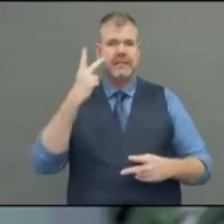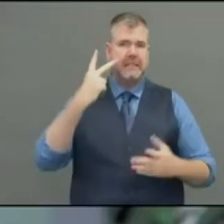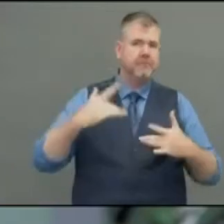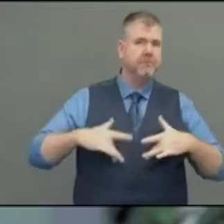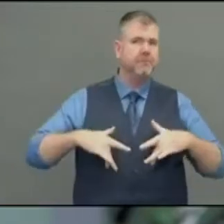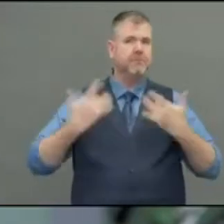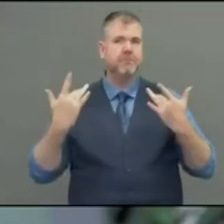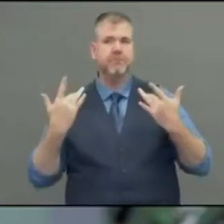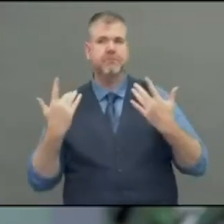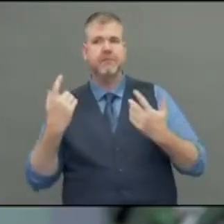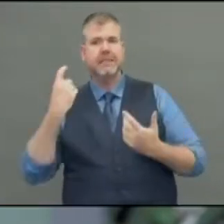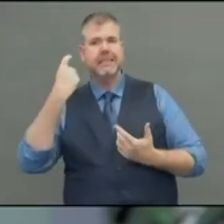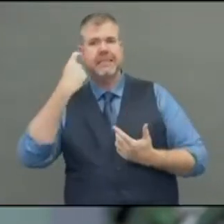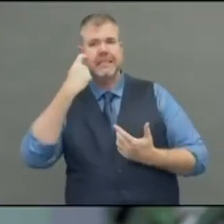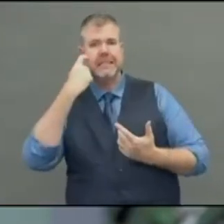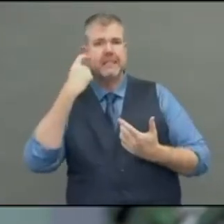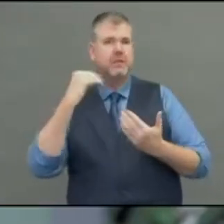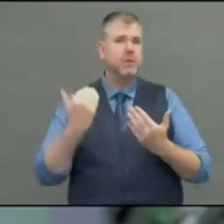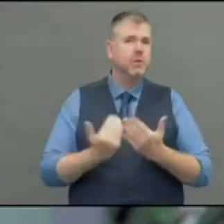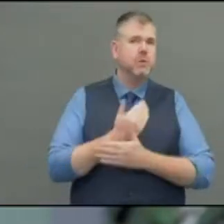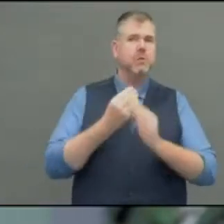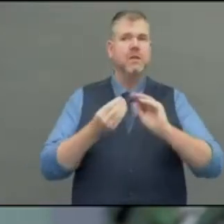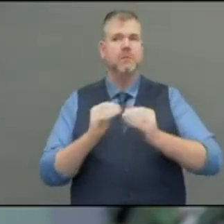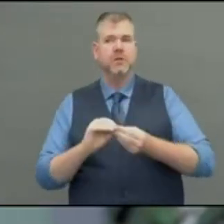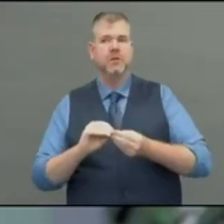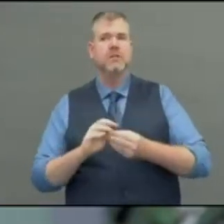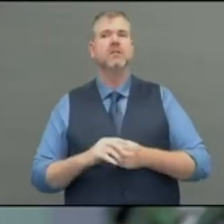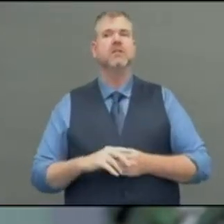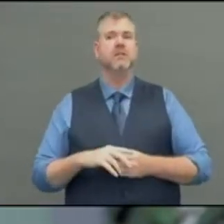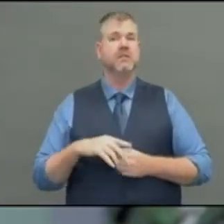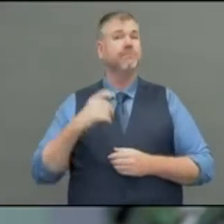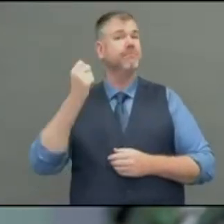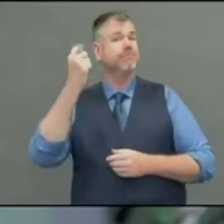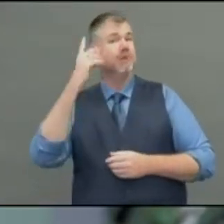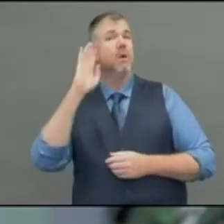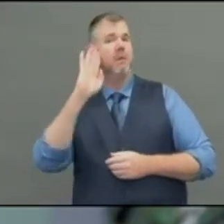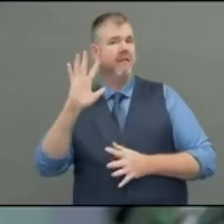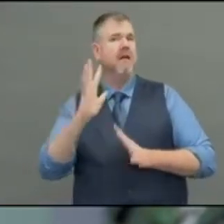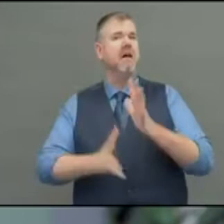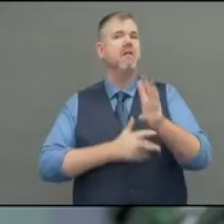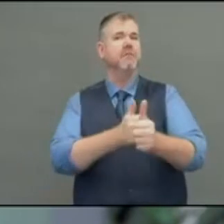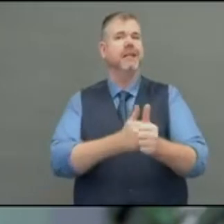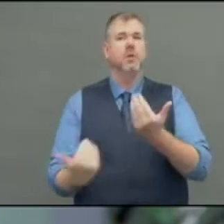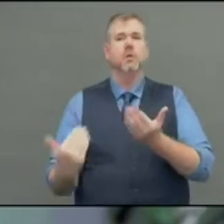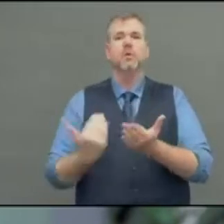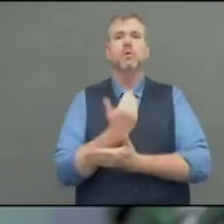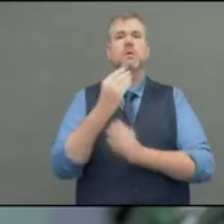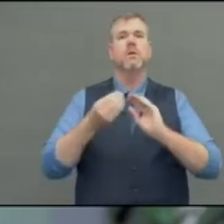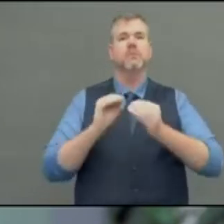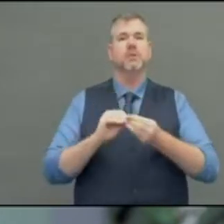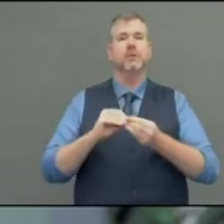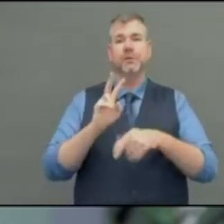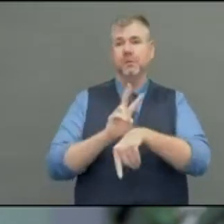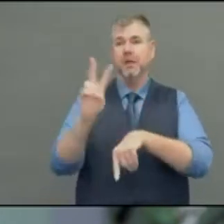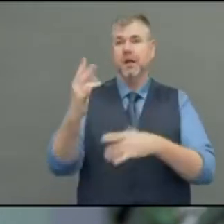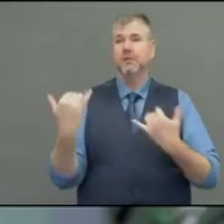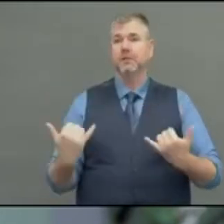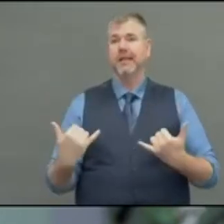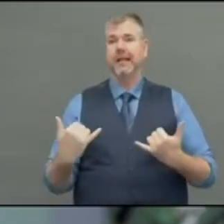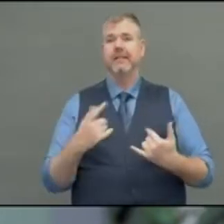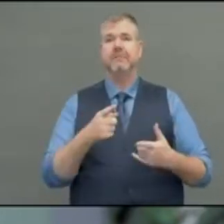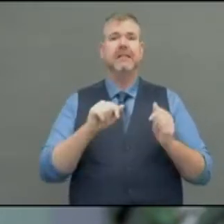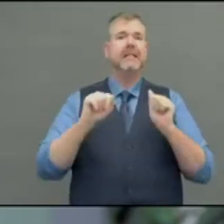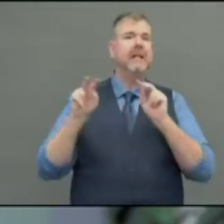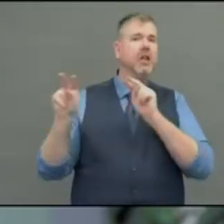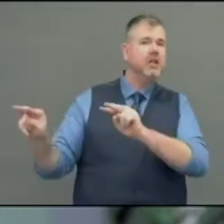yesterday. Our numbers for today will be updated around 2 o'clock, and please visit our website to check out our dashboards as well.